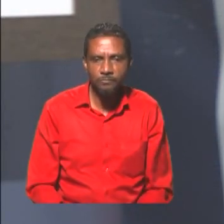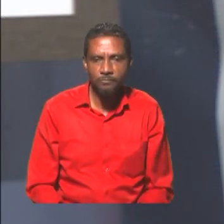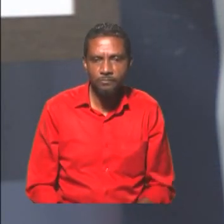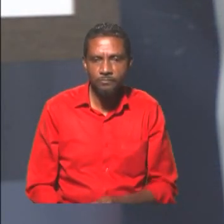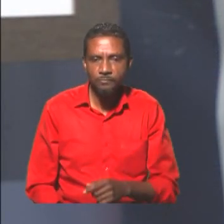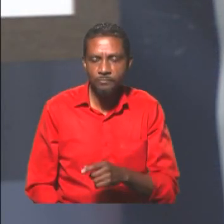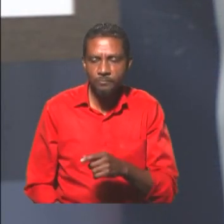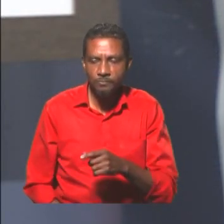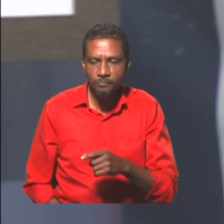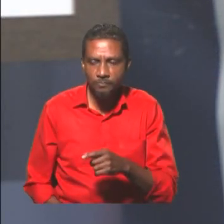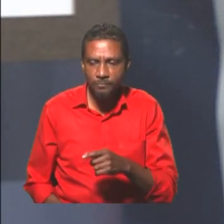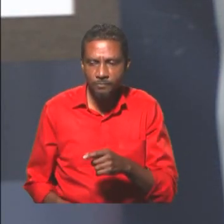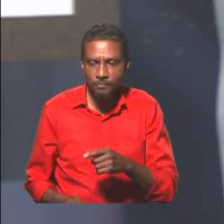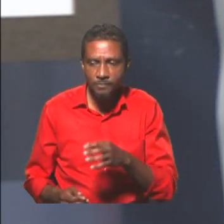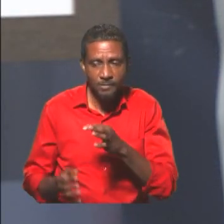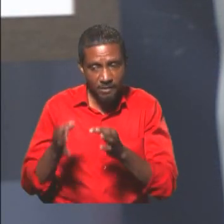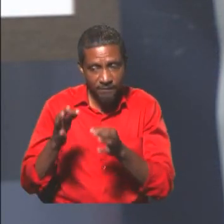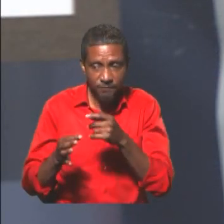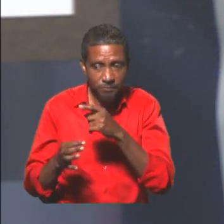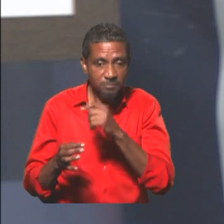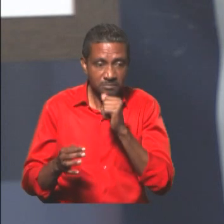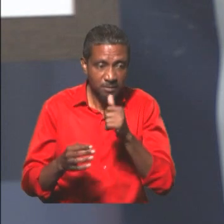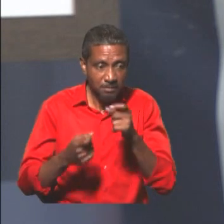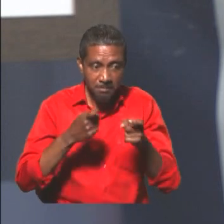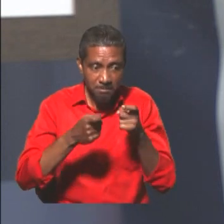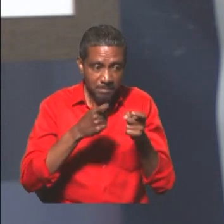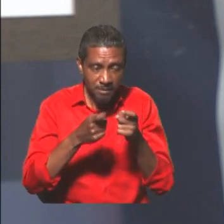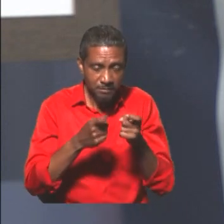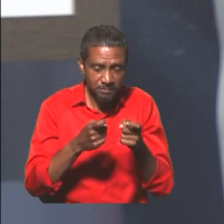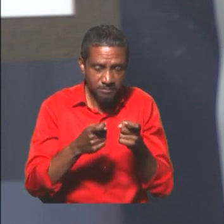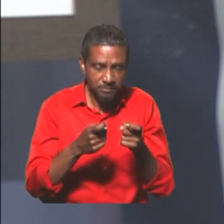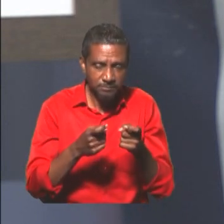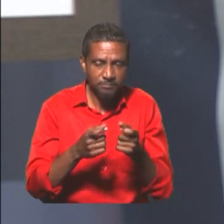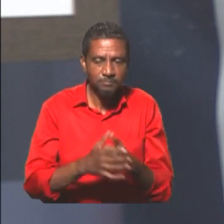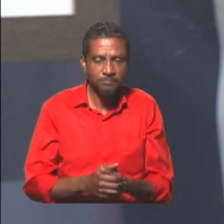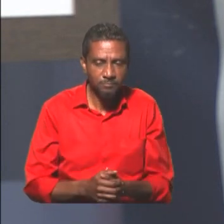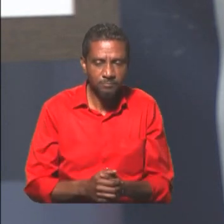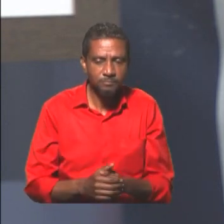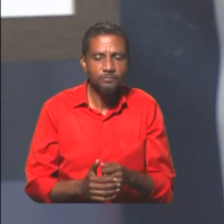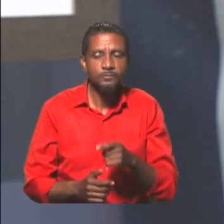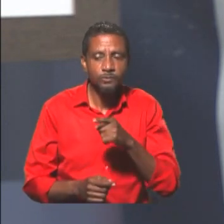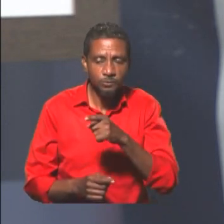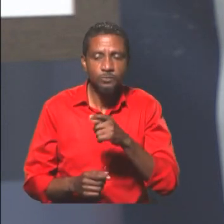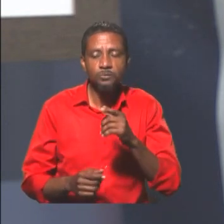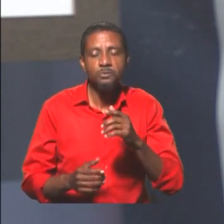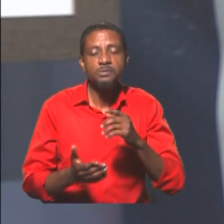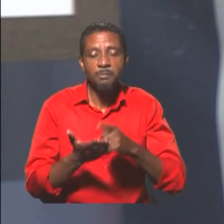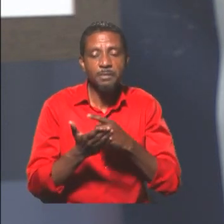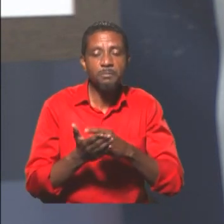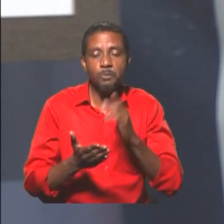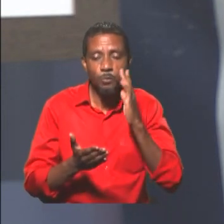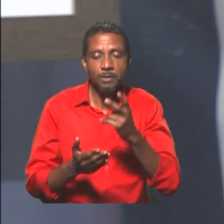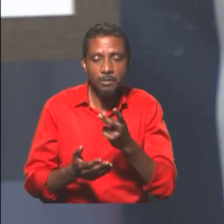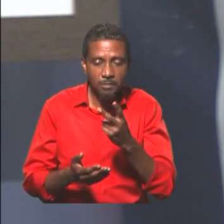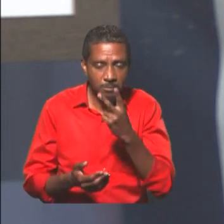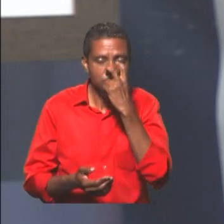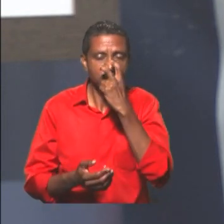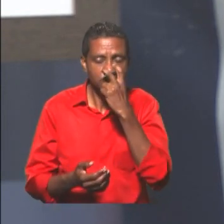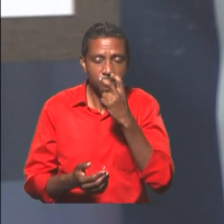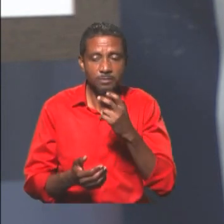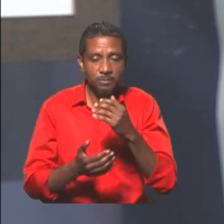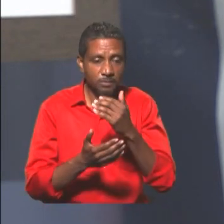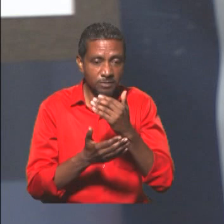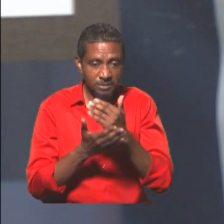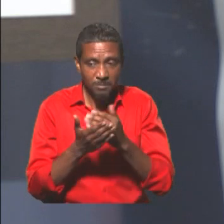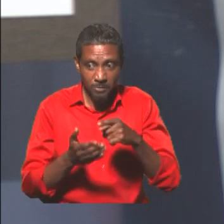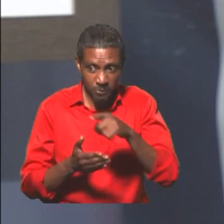some cases where you do manage it, there are instances where you do get blind. Now, for some patients who actually are diagnosed with glaucoma